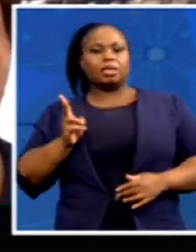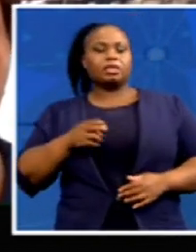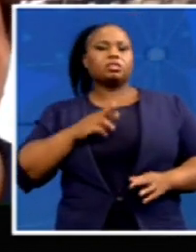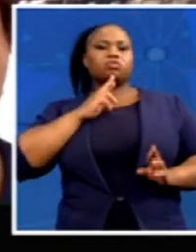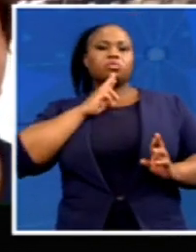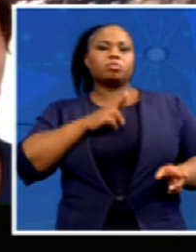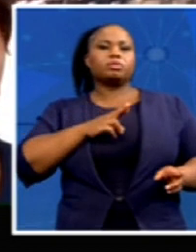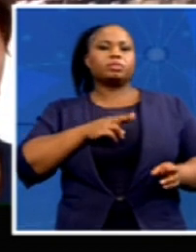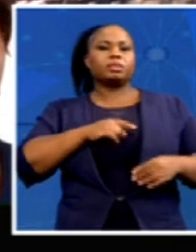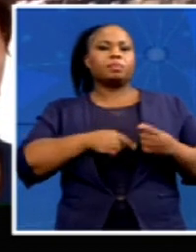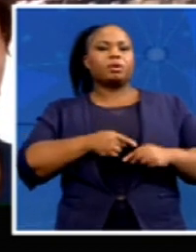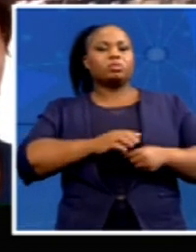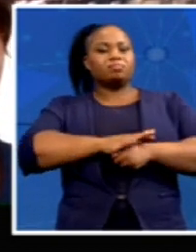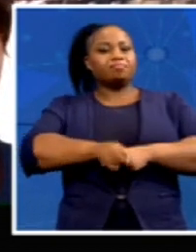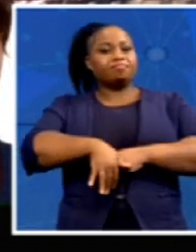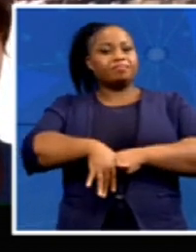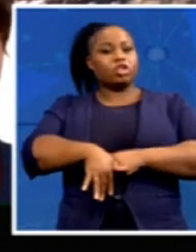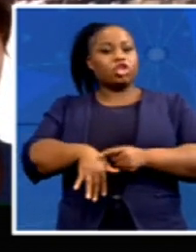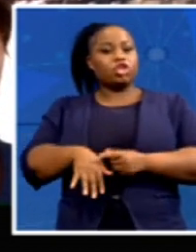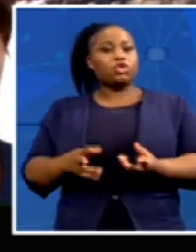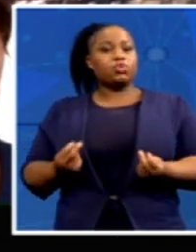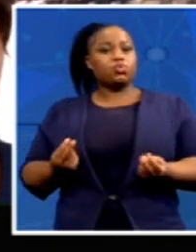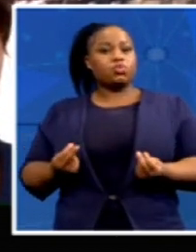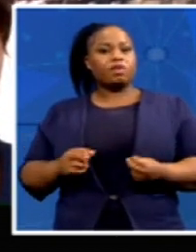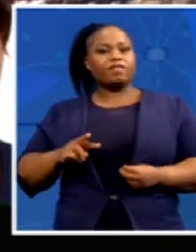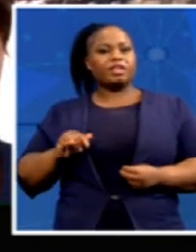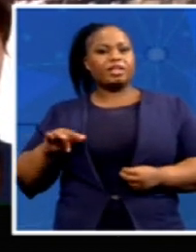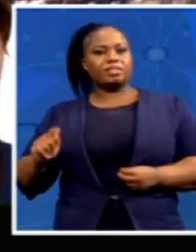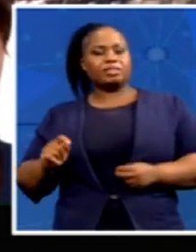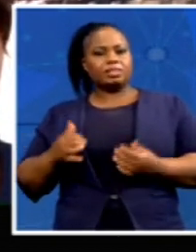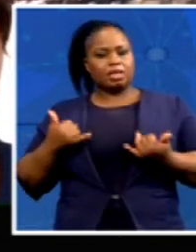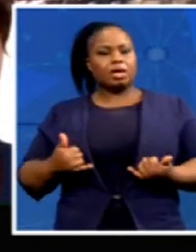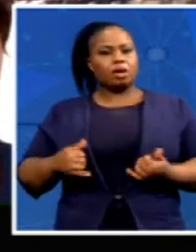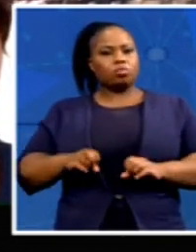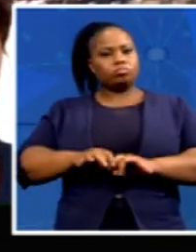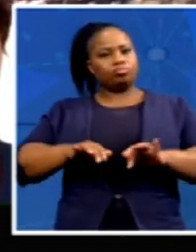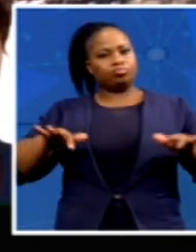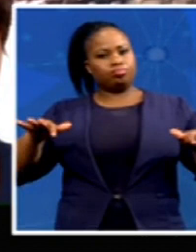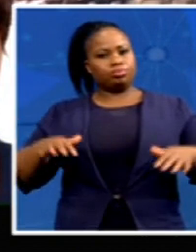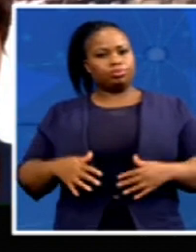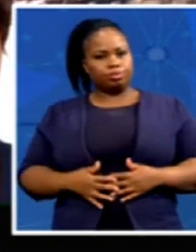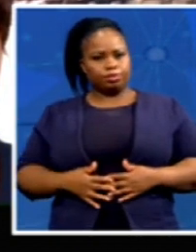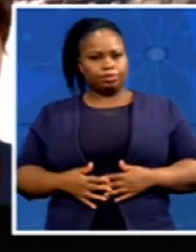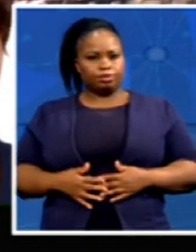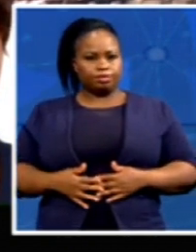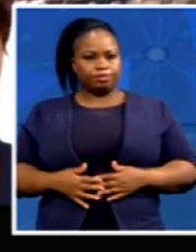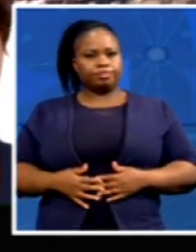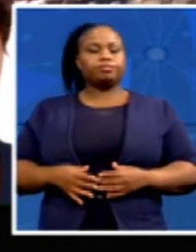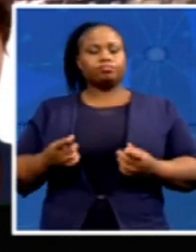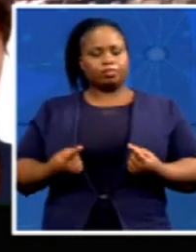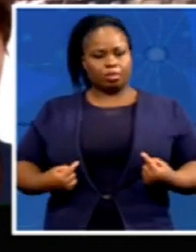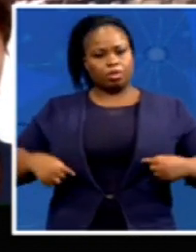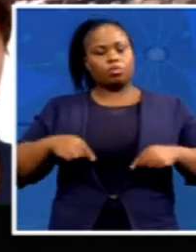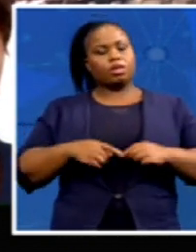variant that is circulating. We are fully aware of the situation in